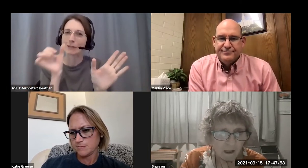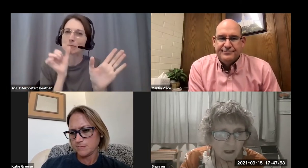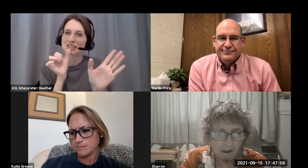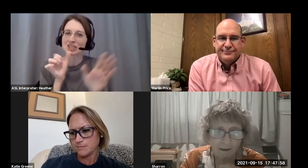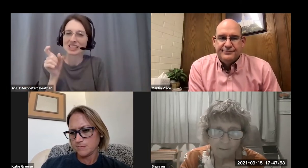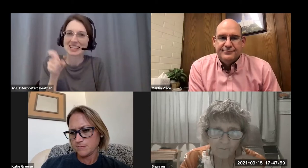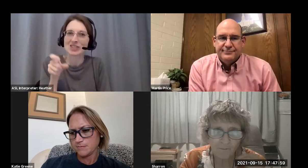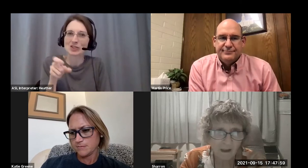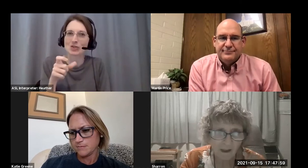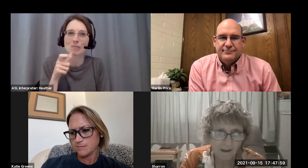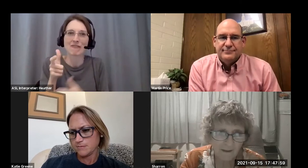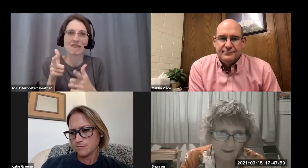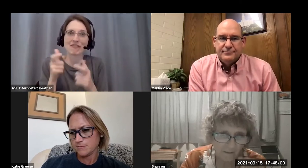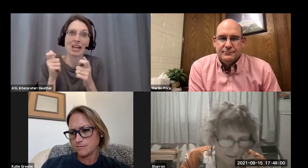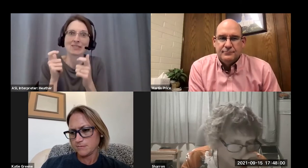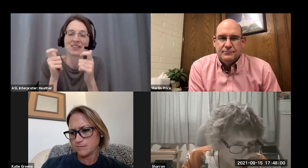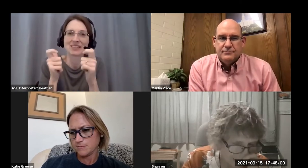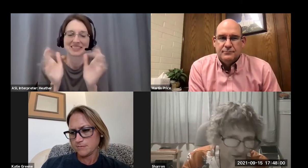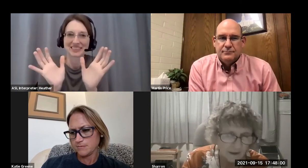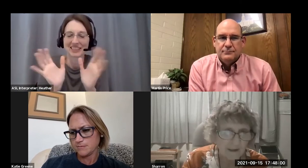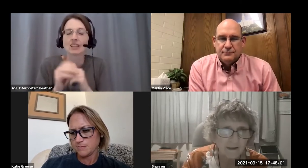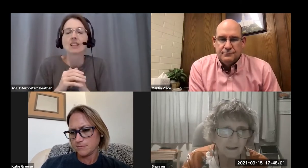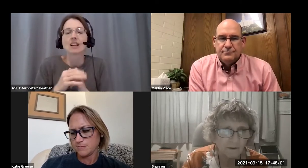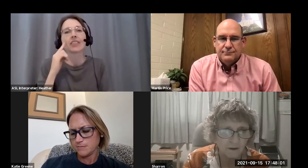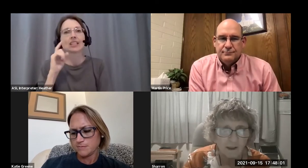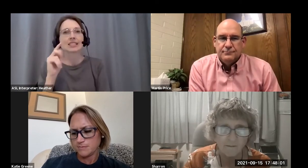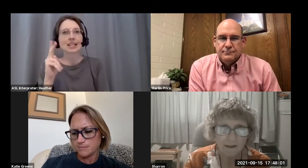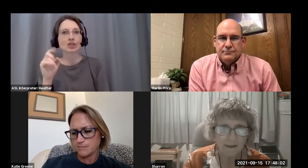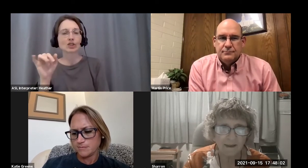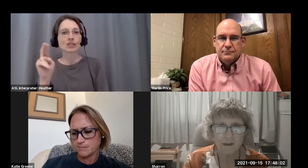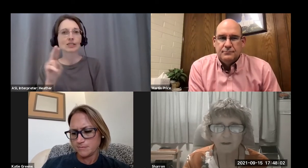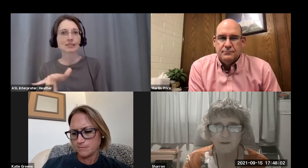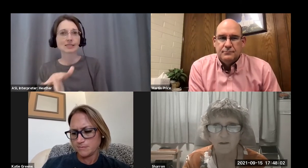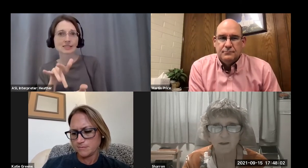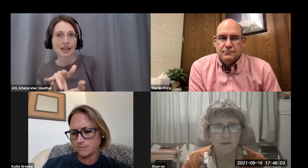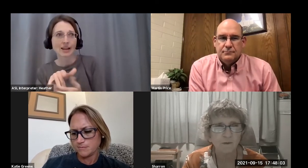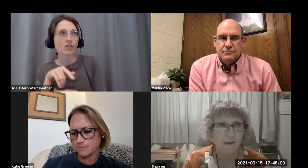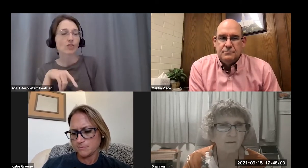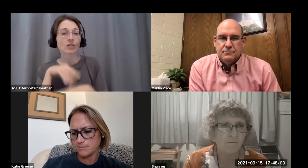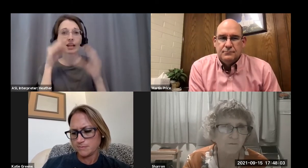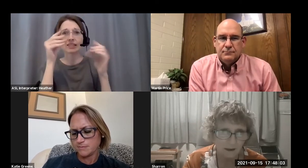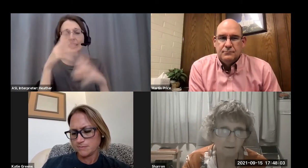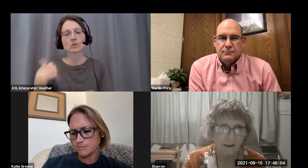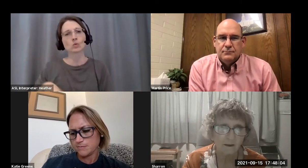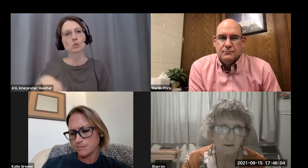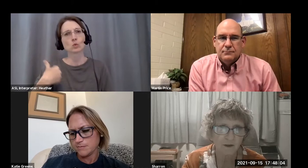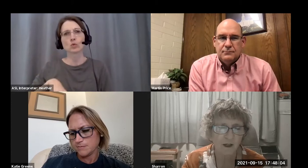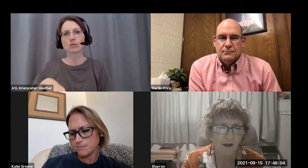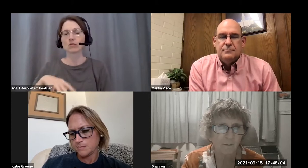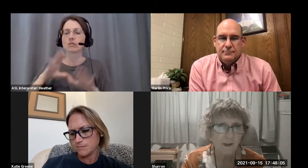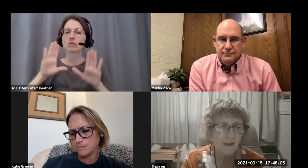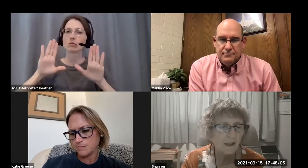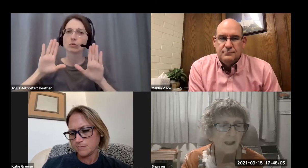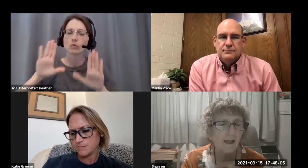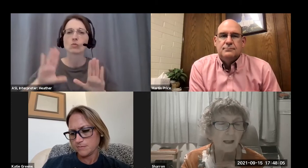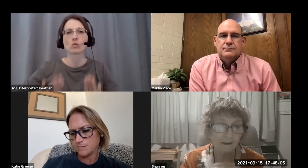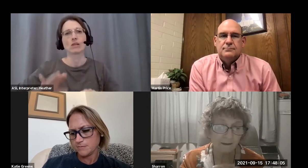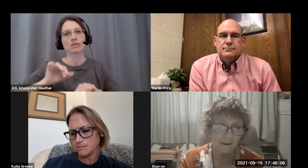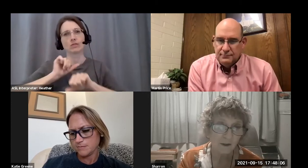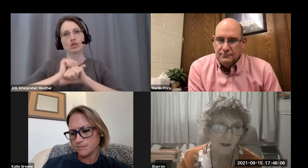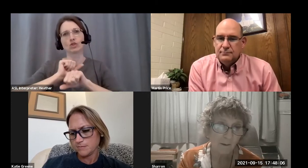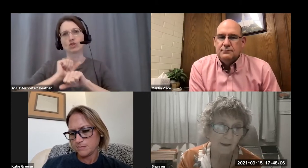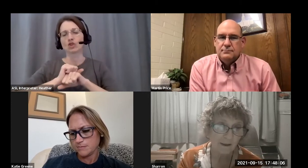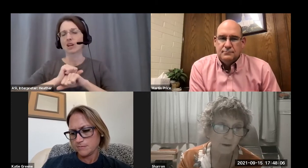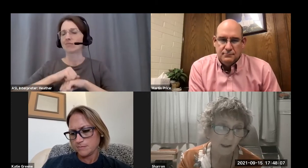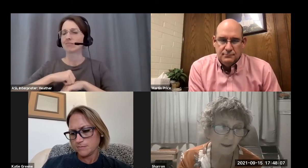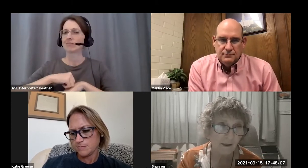But I think that the Sanderson Center and the teachers are doing a very good job, an